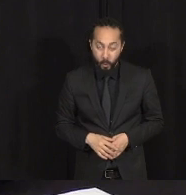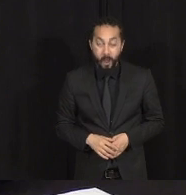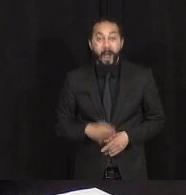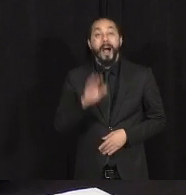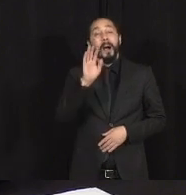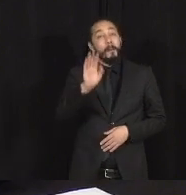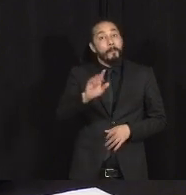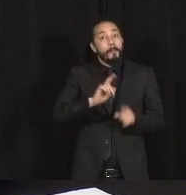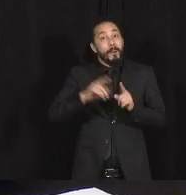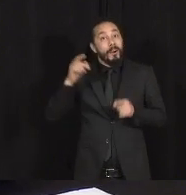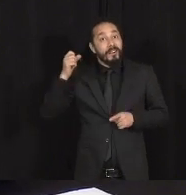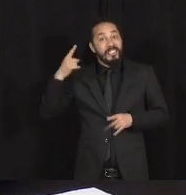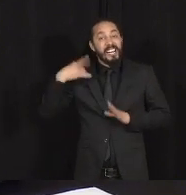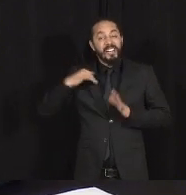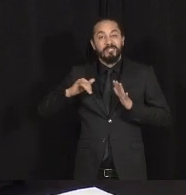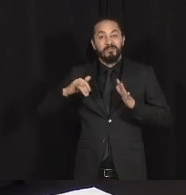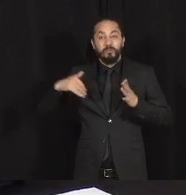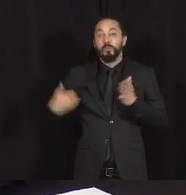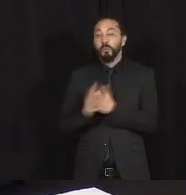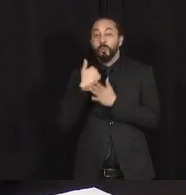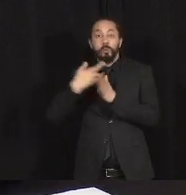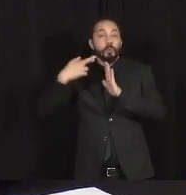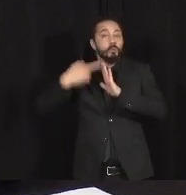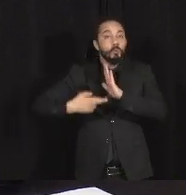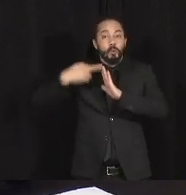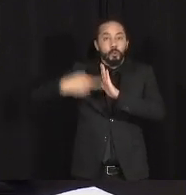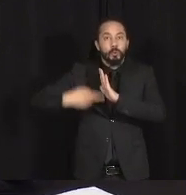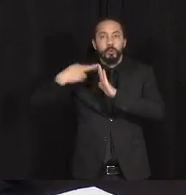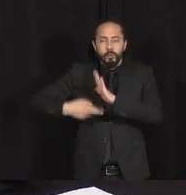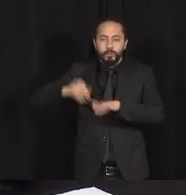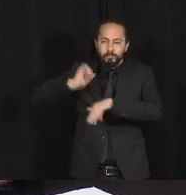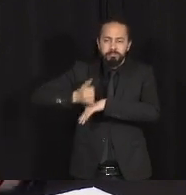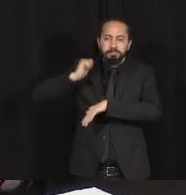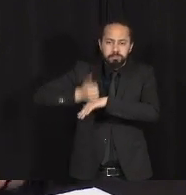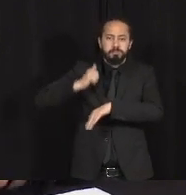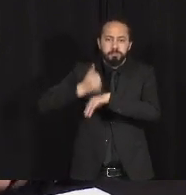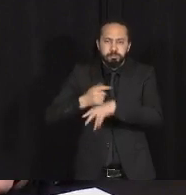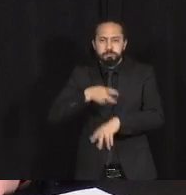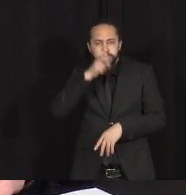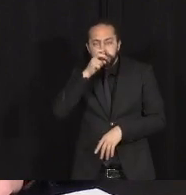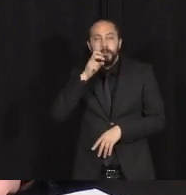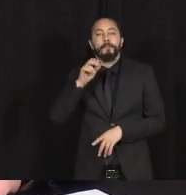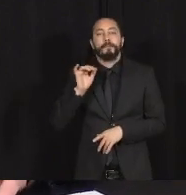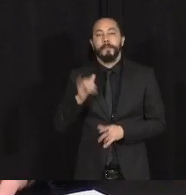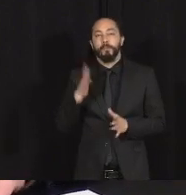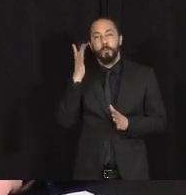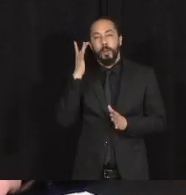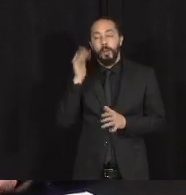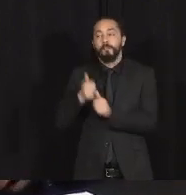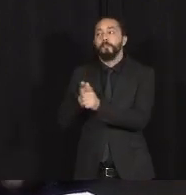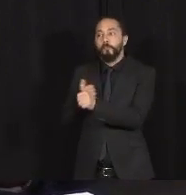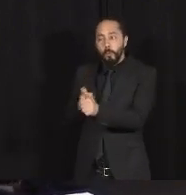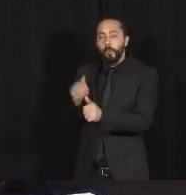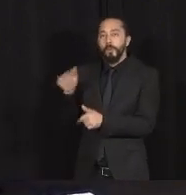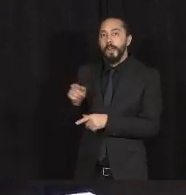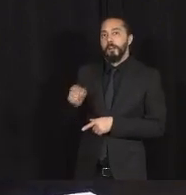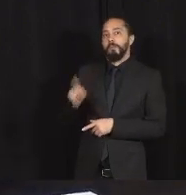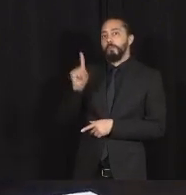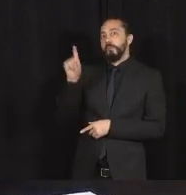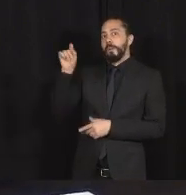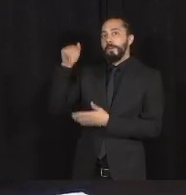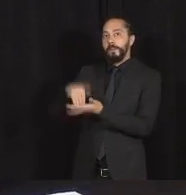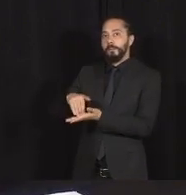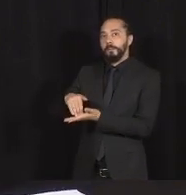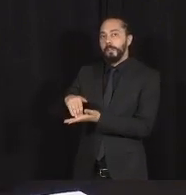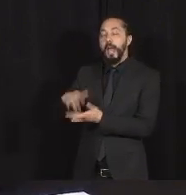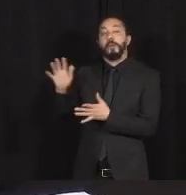the things that we have done thus far, and it's why we need to continue to bear down. If we all do a